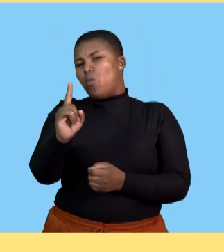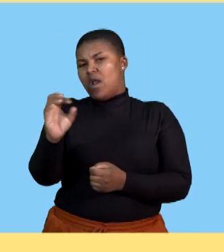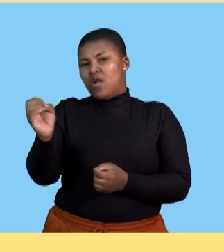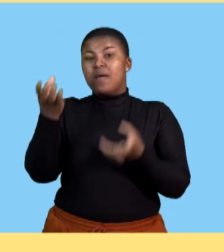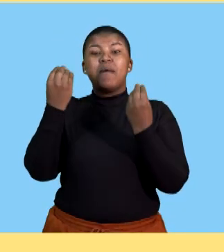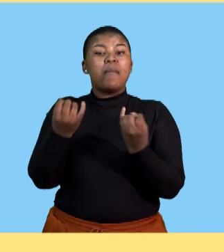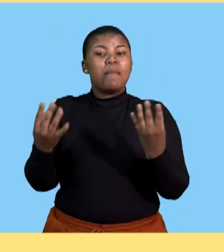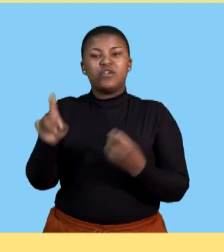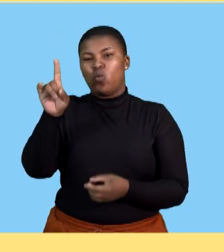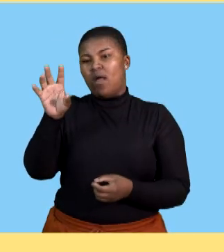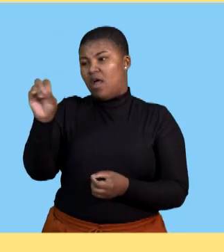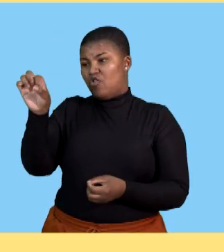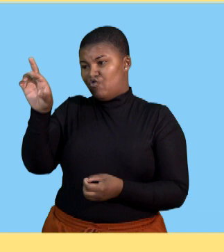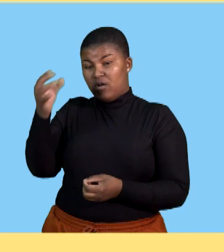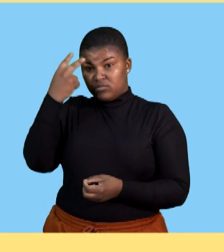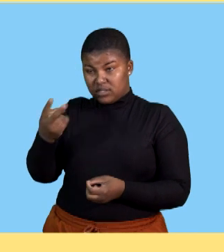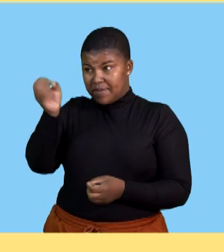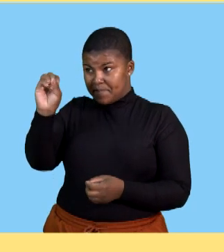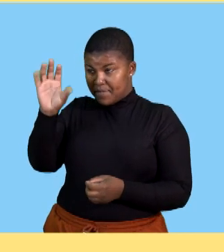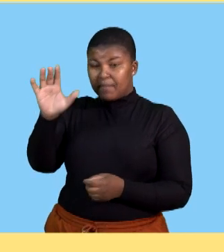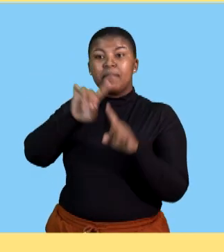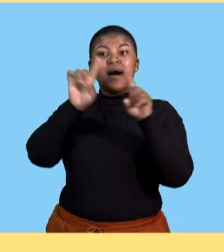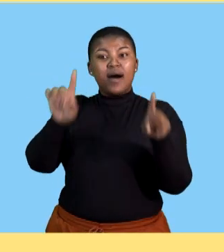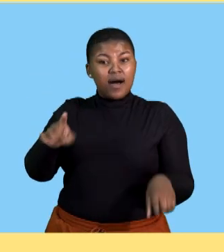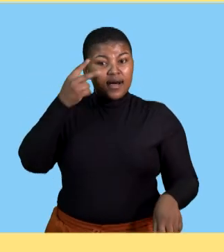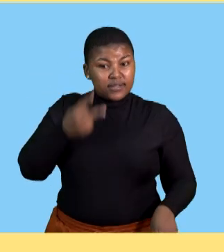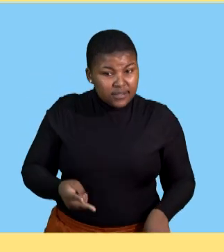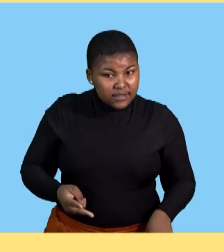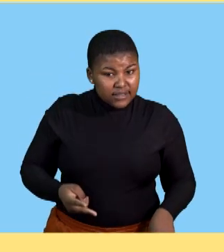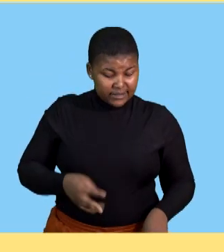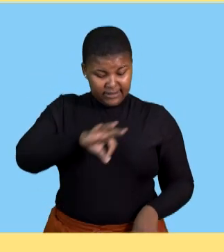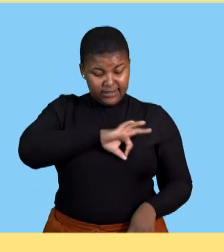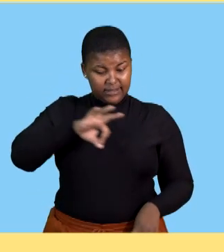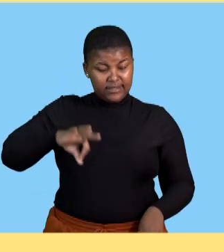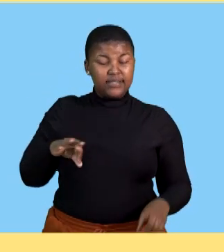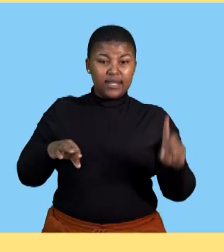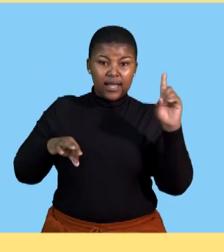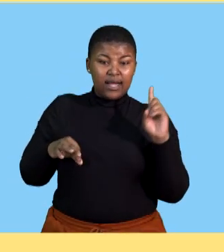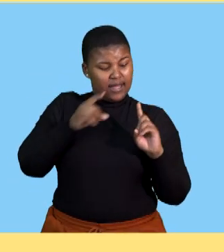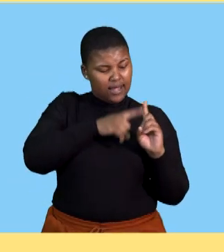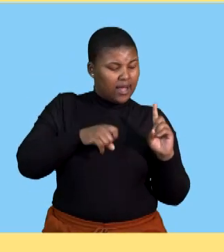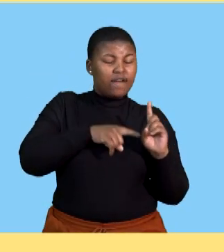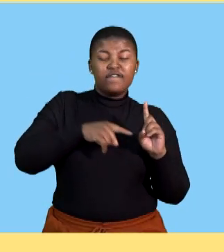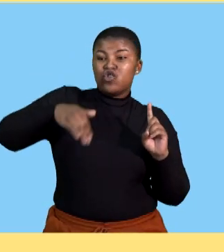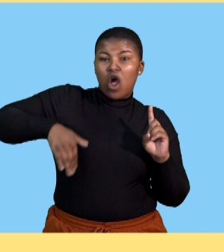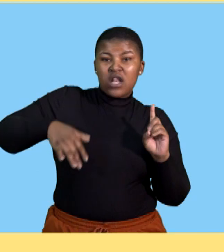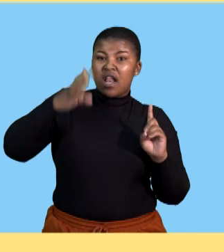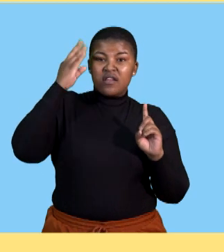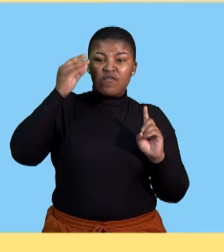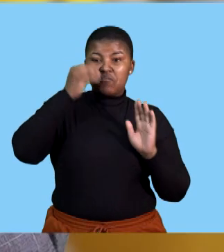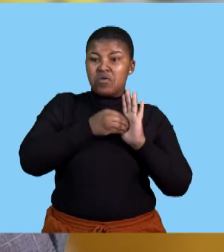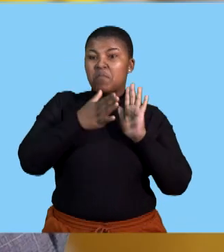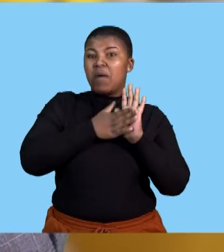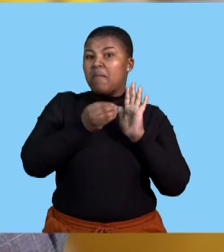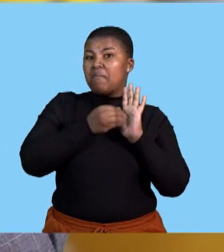give me 100. So I have it here. However, the employee that has not been